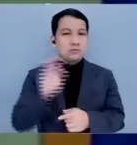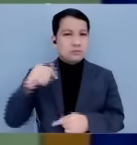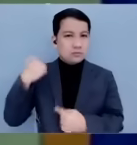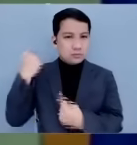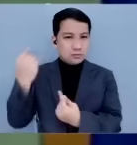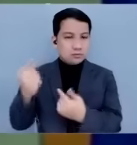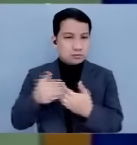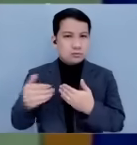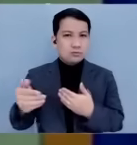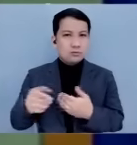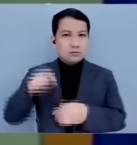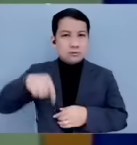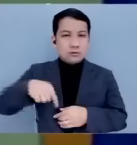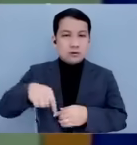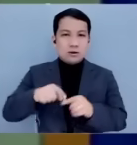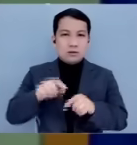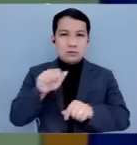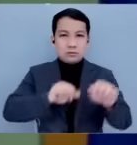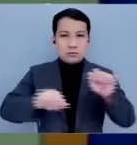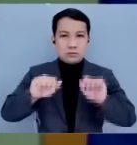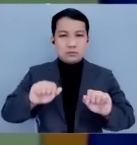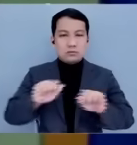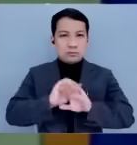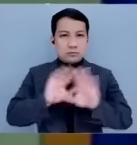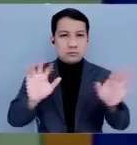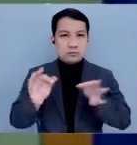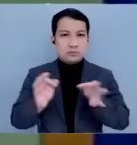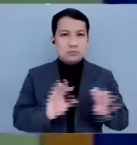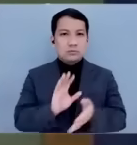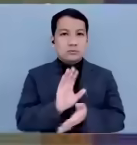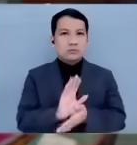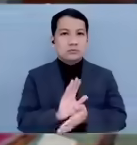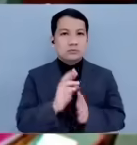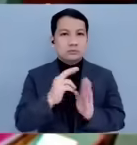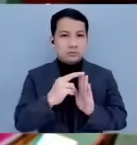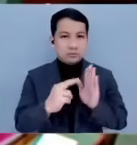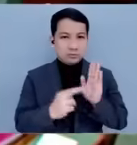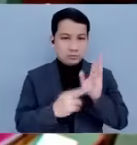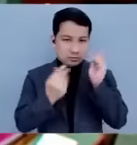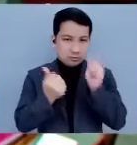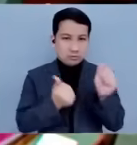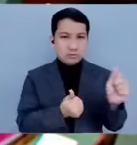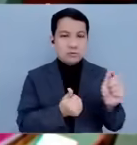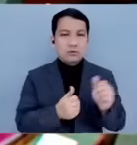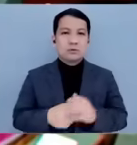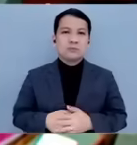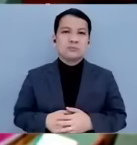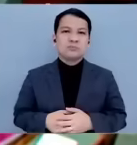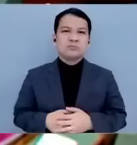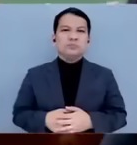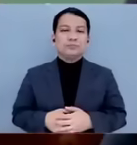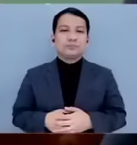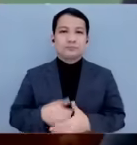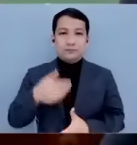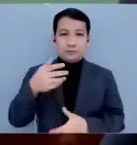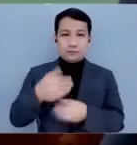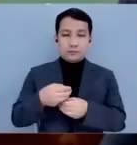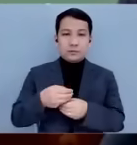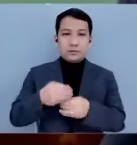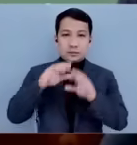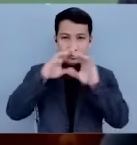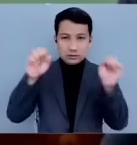We must oppose actions that clearly denigrate the rule of law. Dagdag pa ng Pangulo,